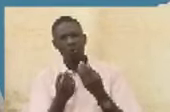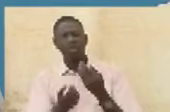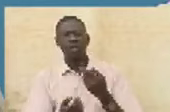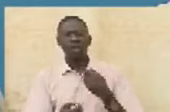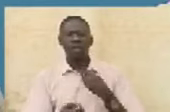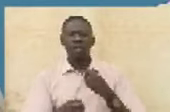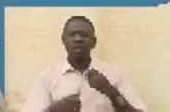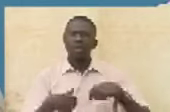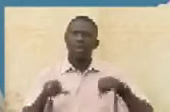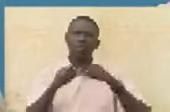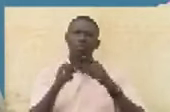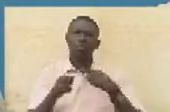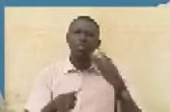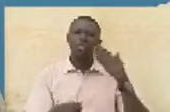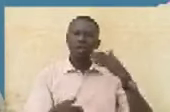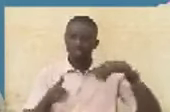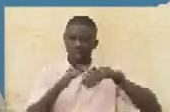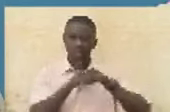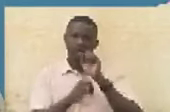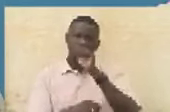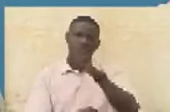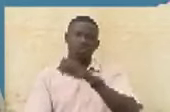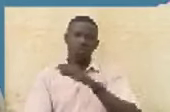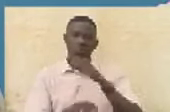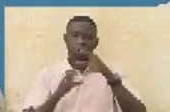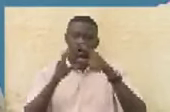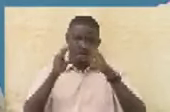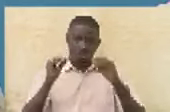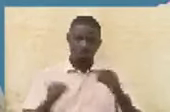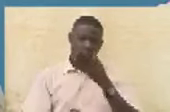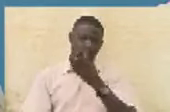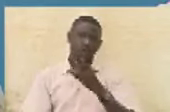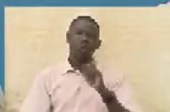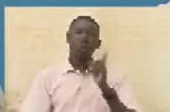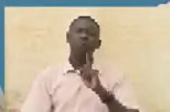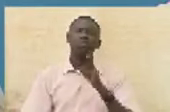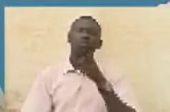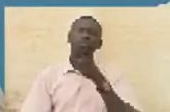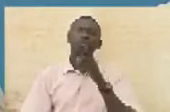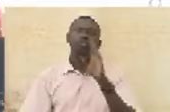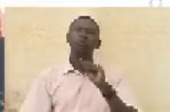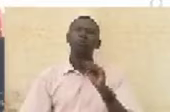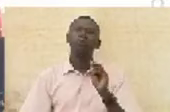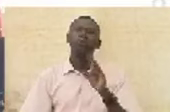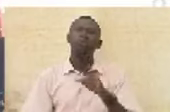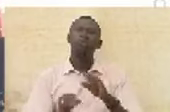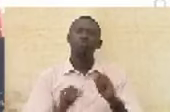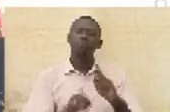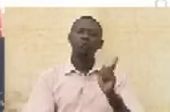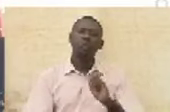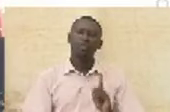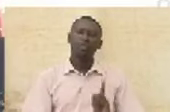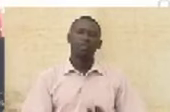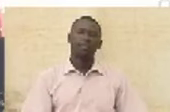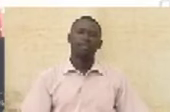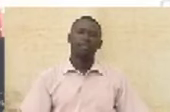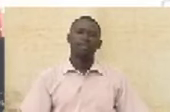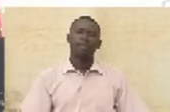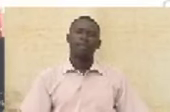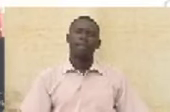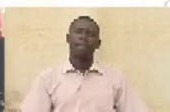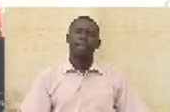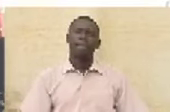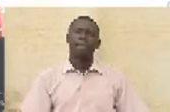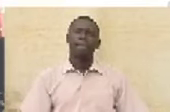kono. What were you doing at that time? Ite be munun ke kanu wato la. Wato nda ba nda ba nda korda ma ti faran na